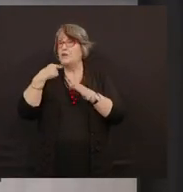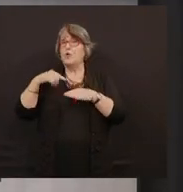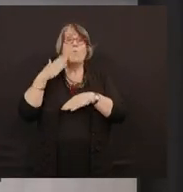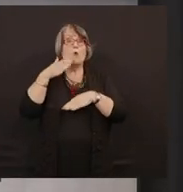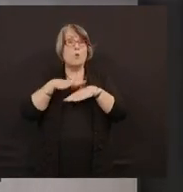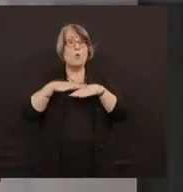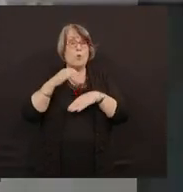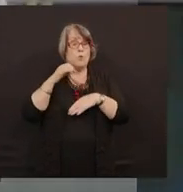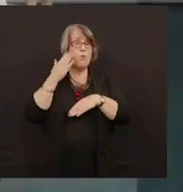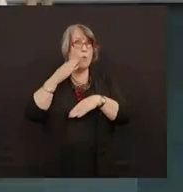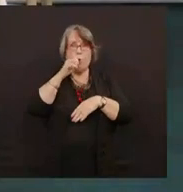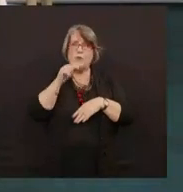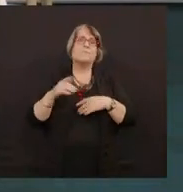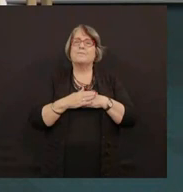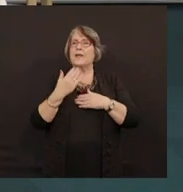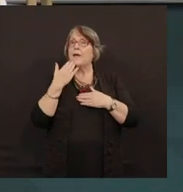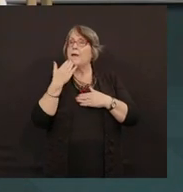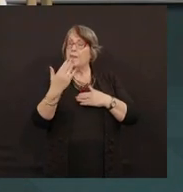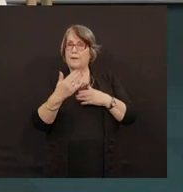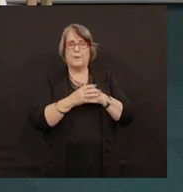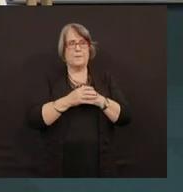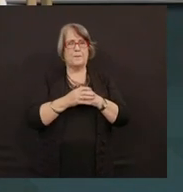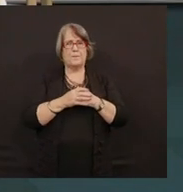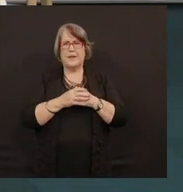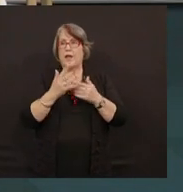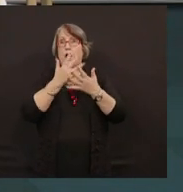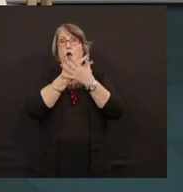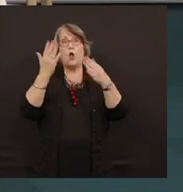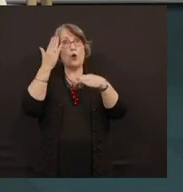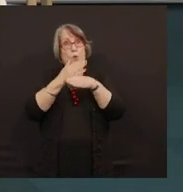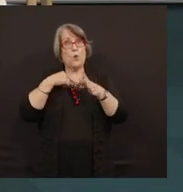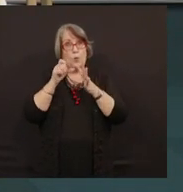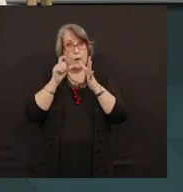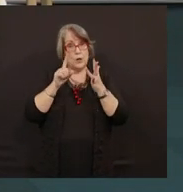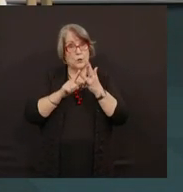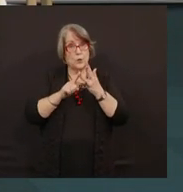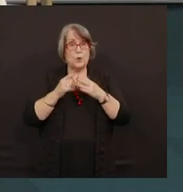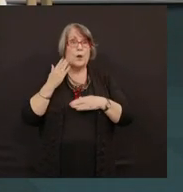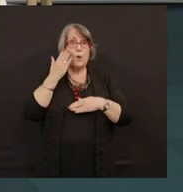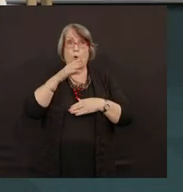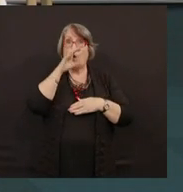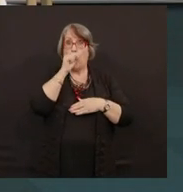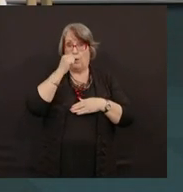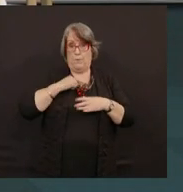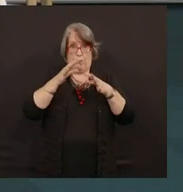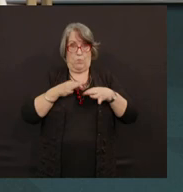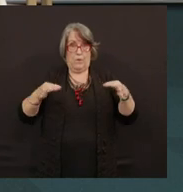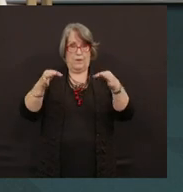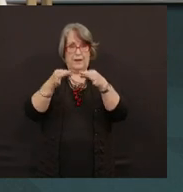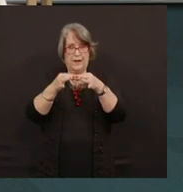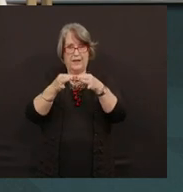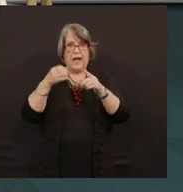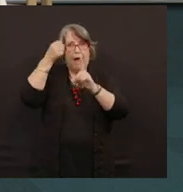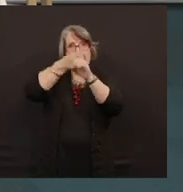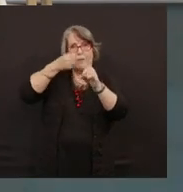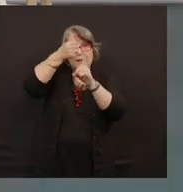Orange. Thanks, Alison. Well, a huge amount of the work that we do at Purple Orange is around systemic